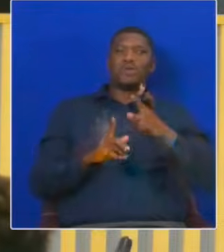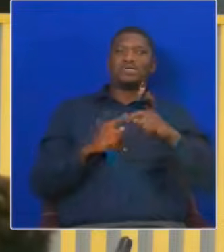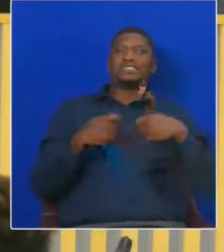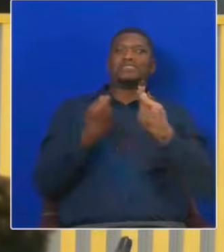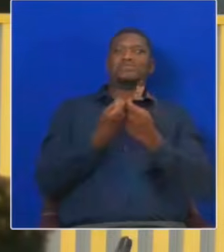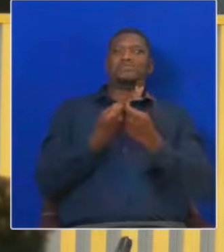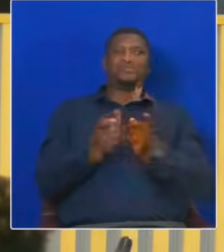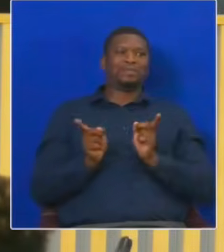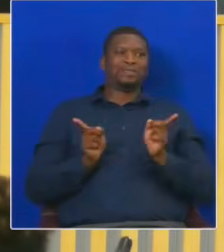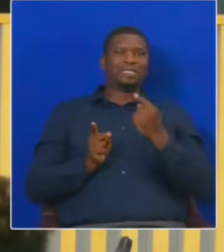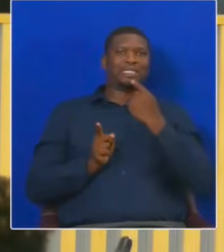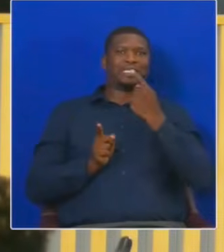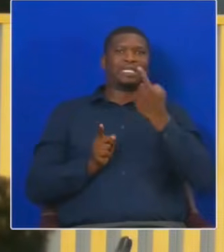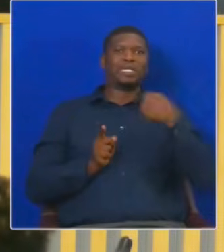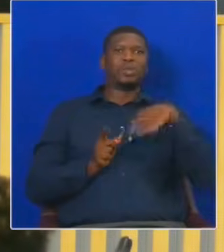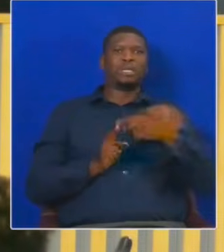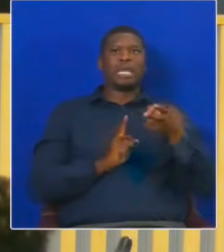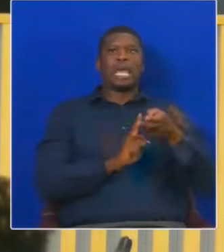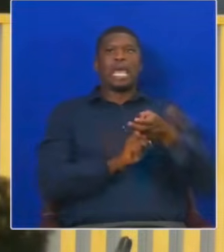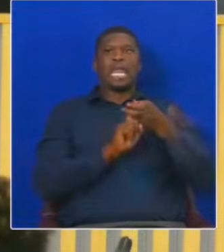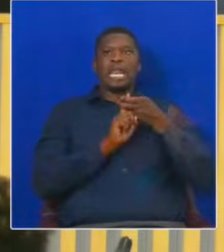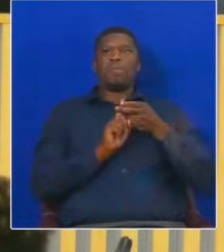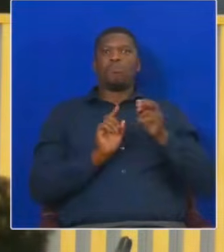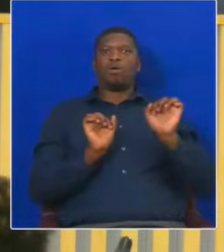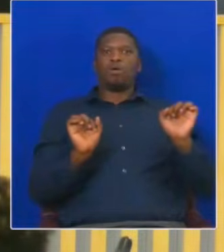that we have